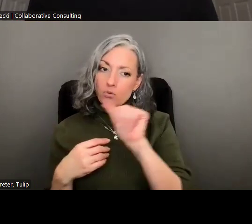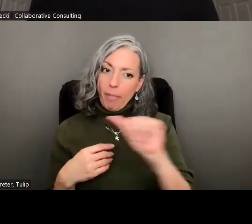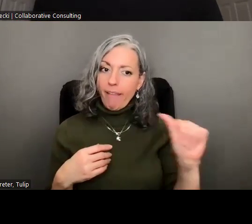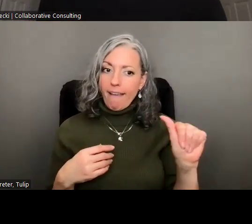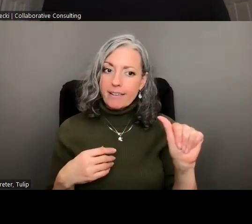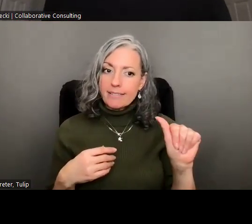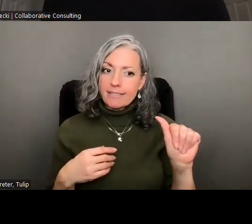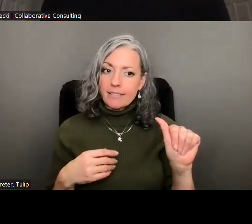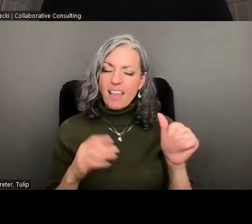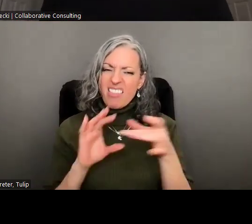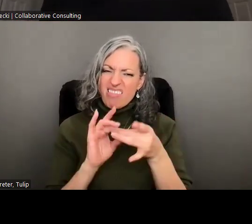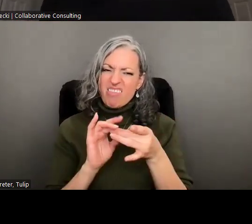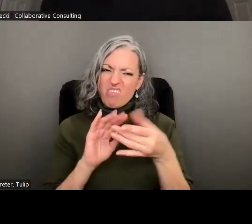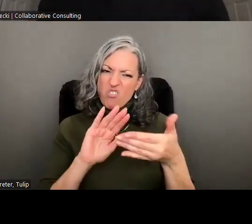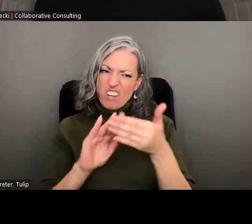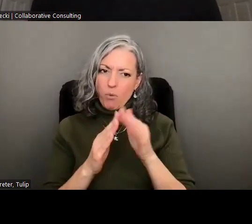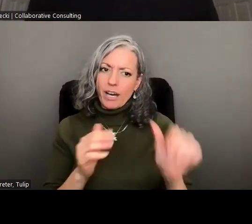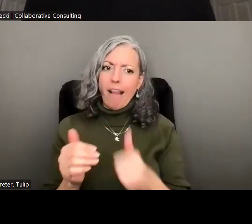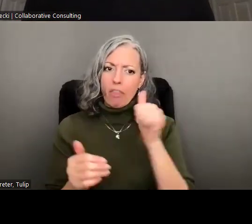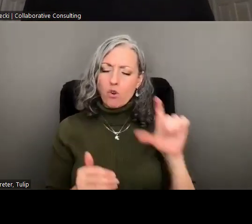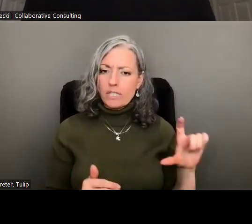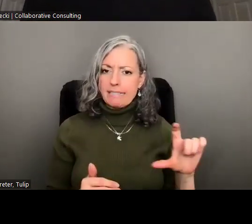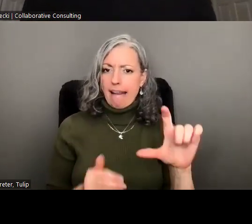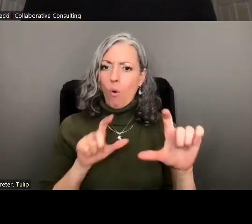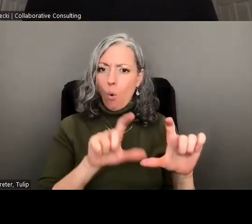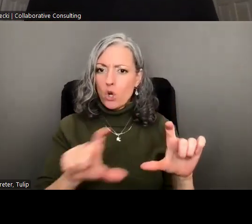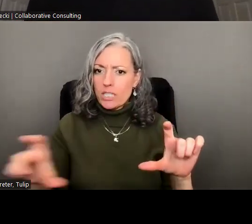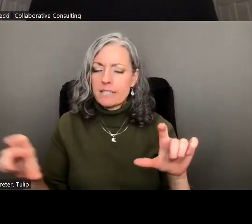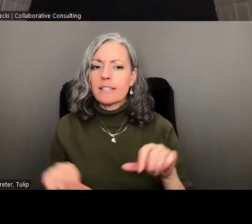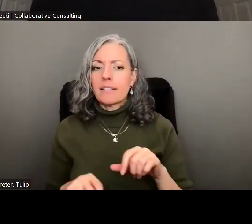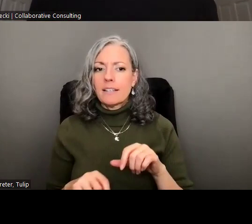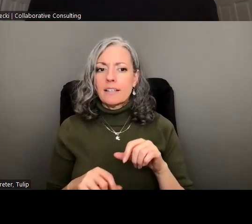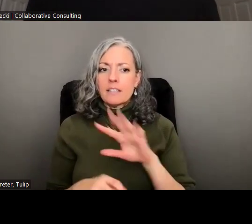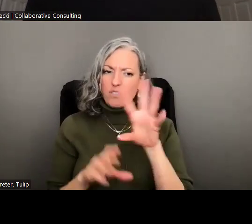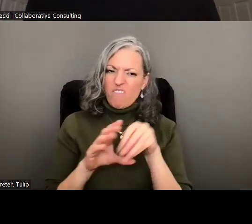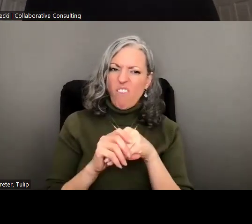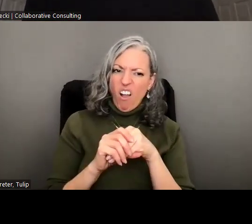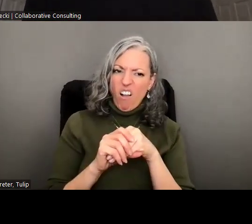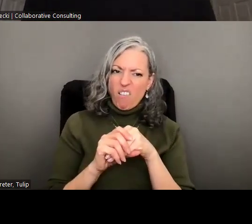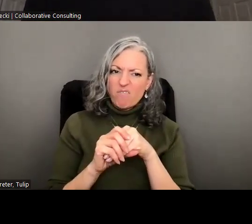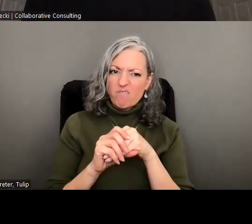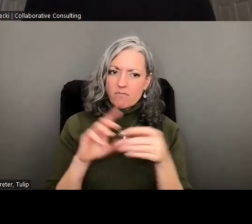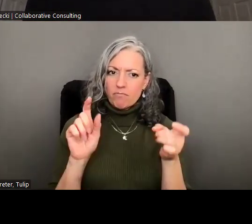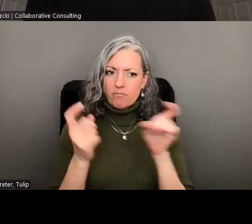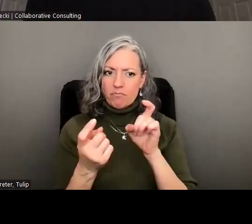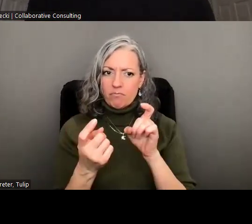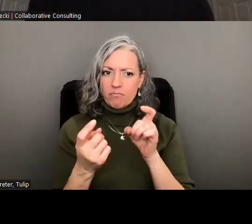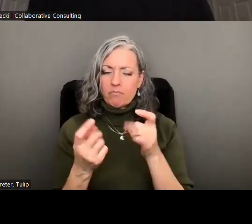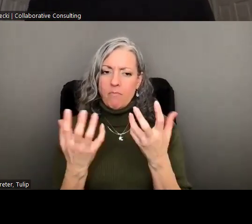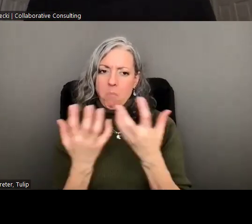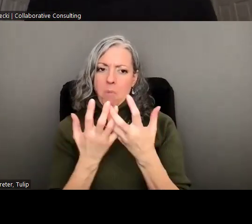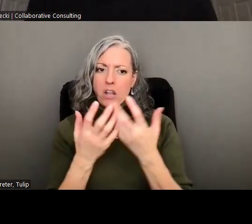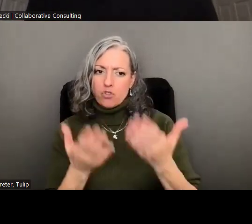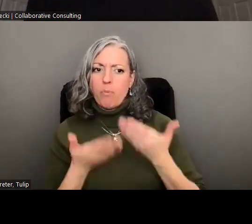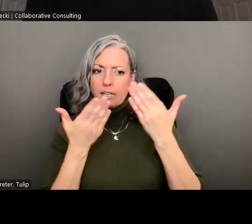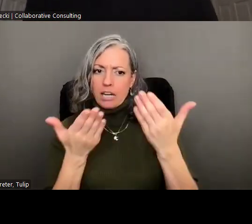AAA network and other key stakeholders to incorporate and adopt the relevant recommendations, to be able to